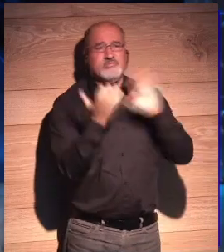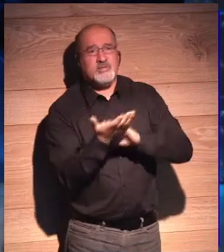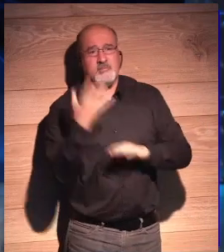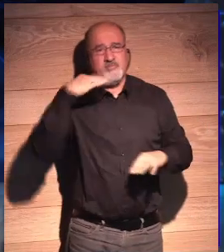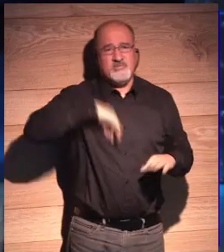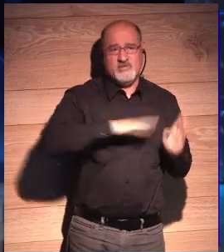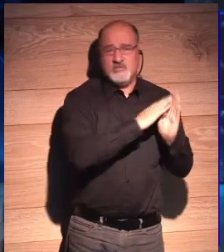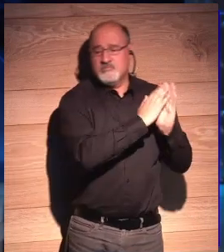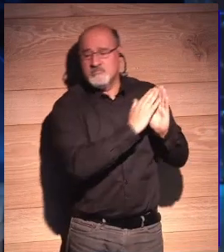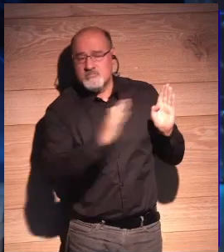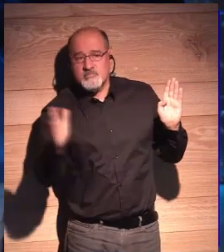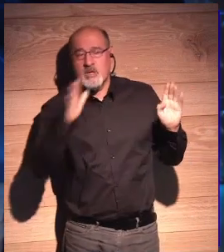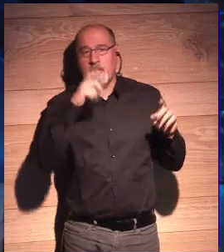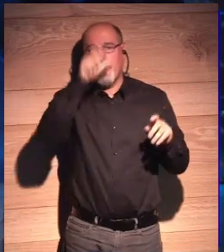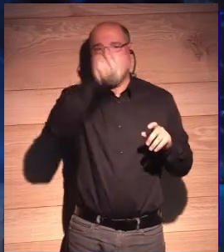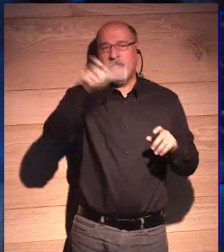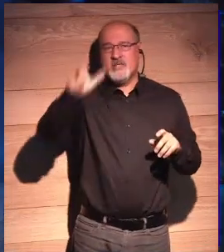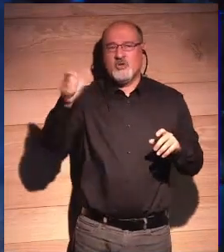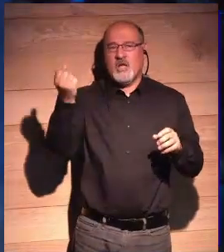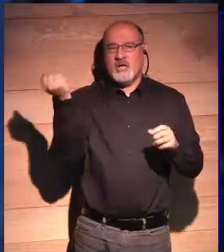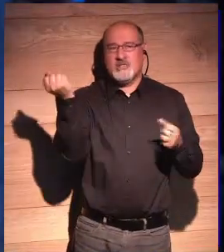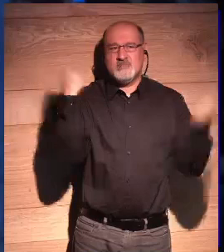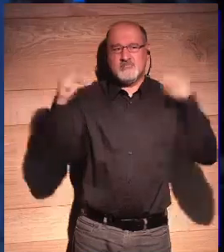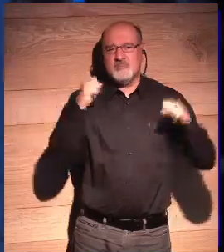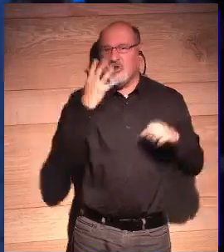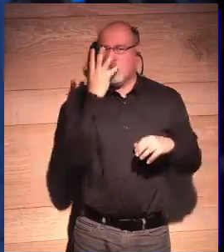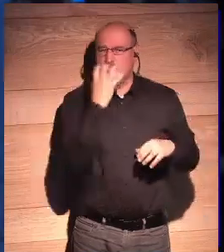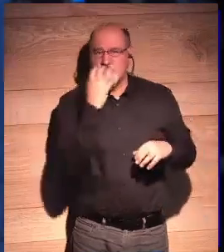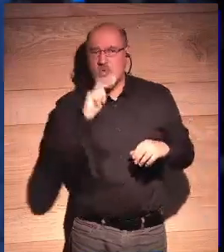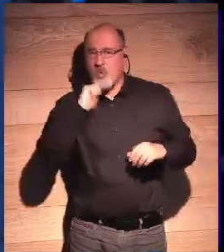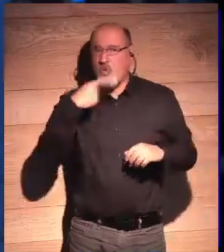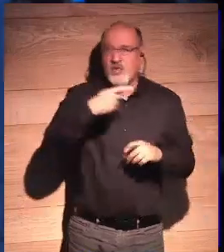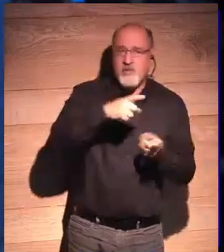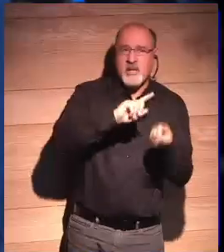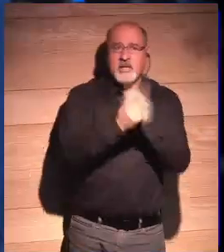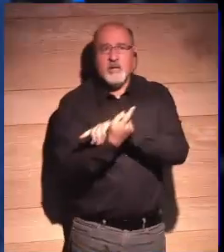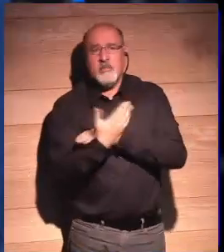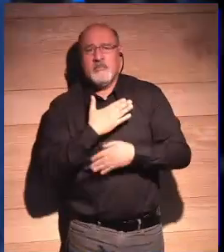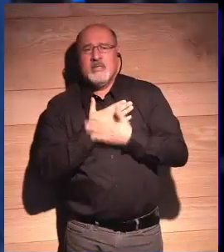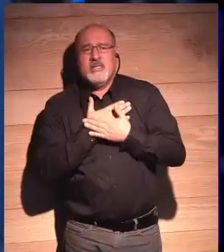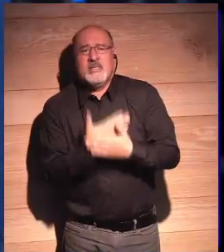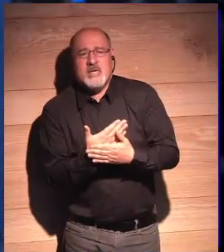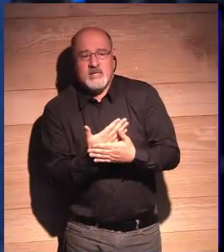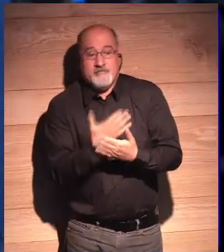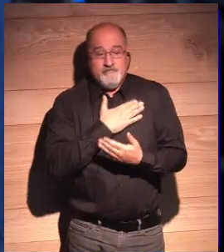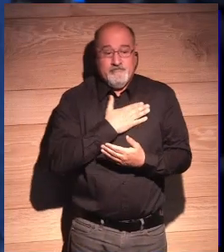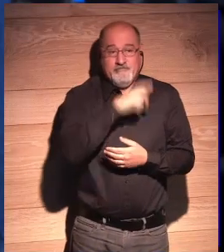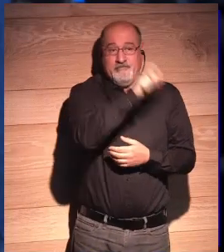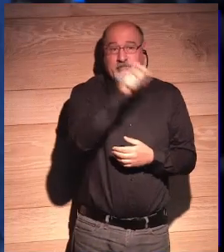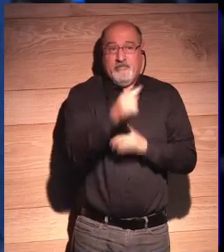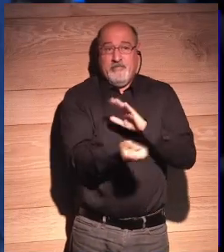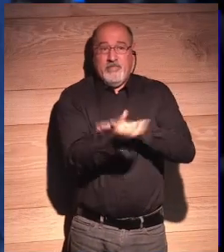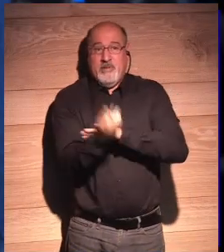dark characters that maybe he hated, and with time he had come to love. I don't know what's your opinion,